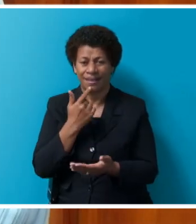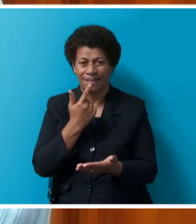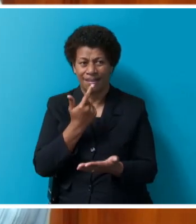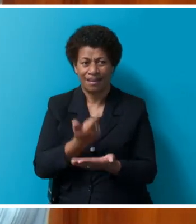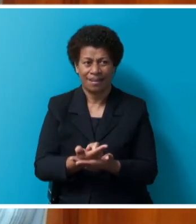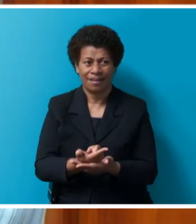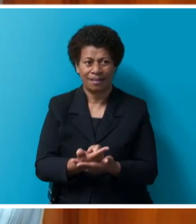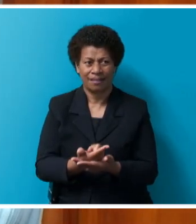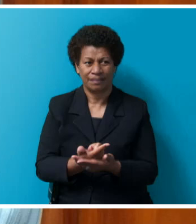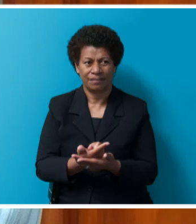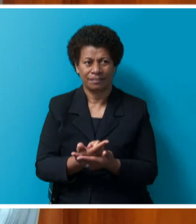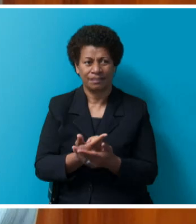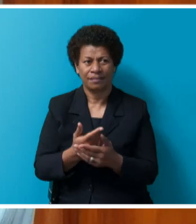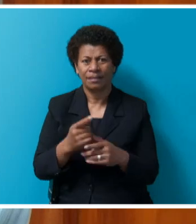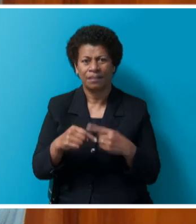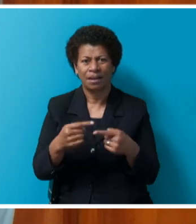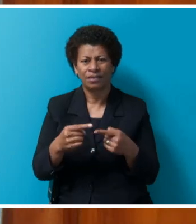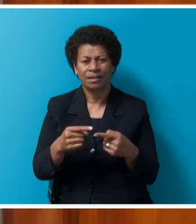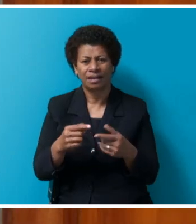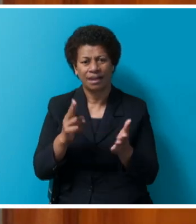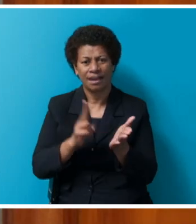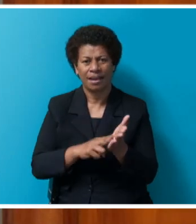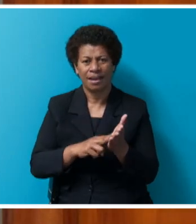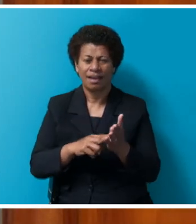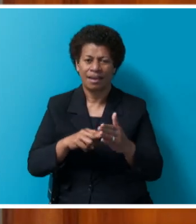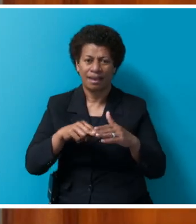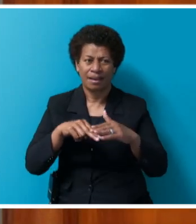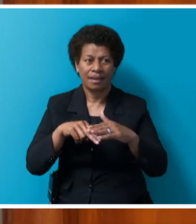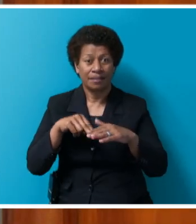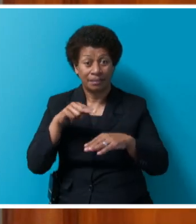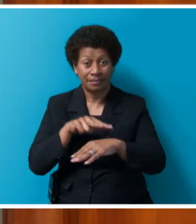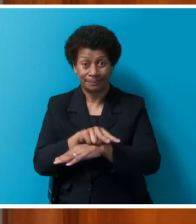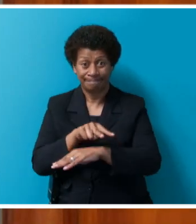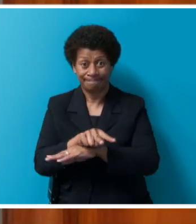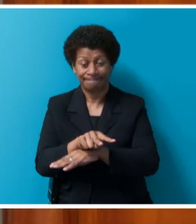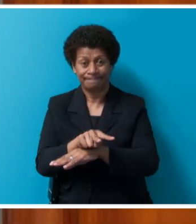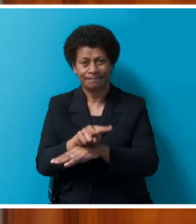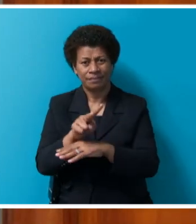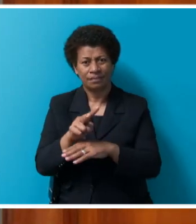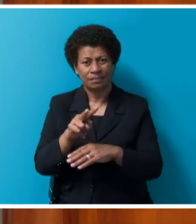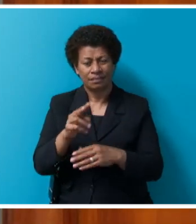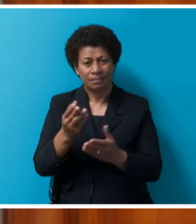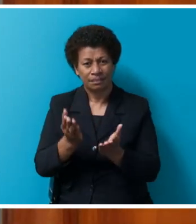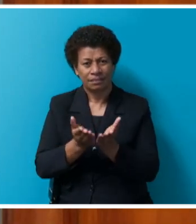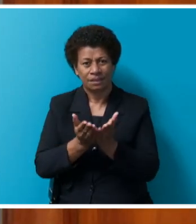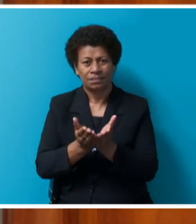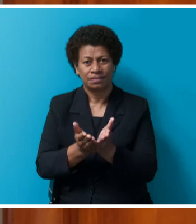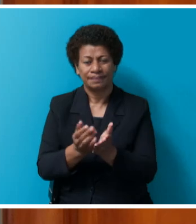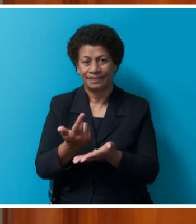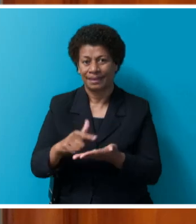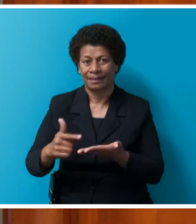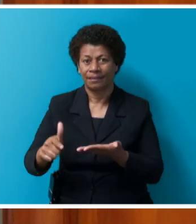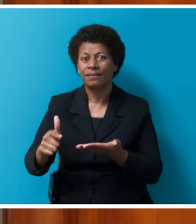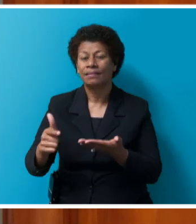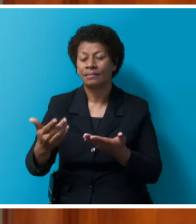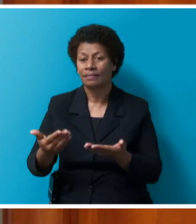the arrival of the Tongan Navy vessel, carrying the Tongan nobles, the royal family members, and the gifts to be presented by